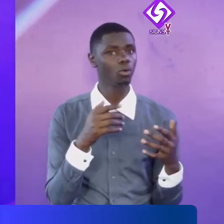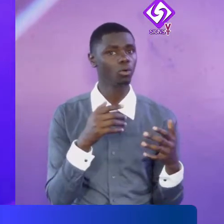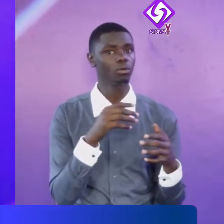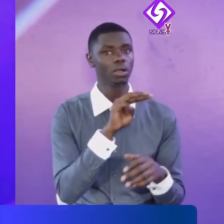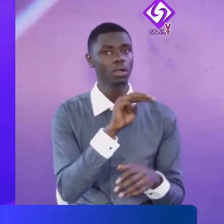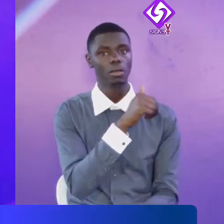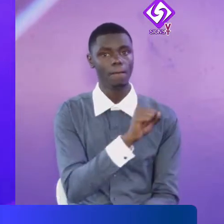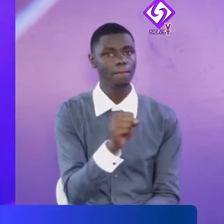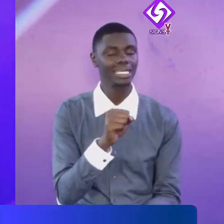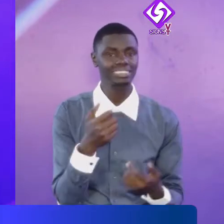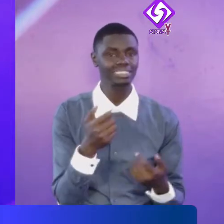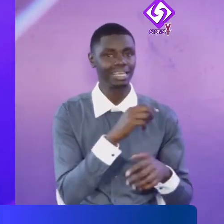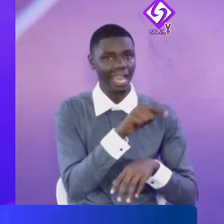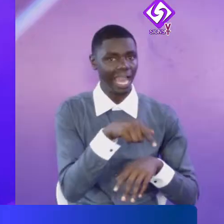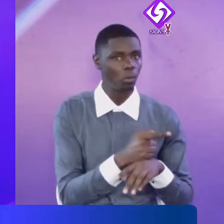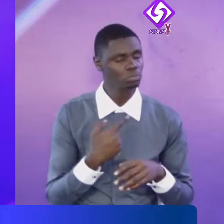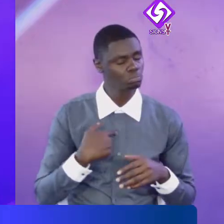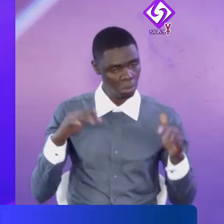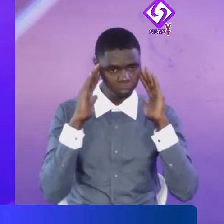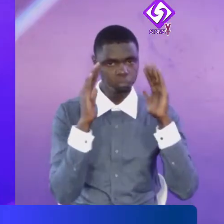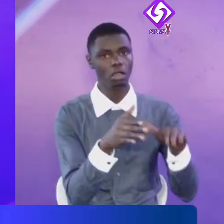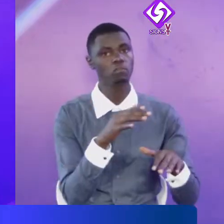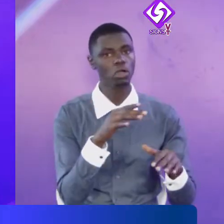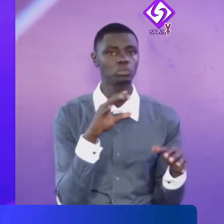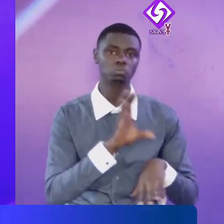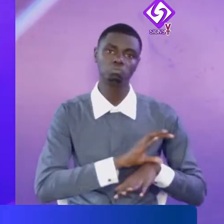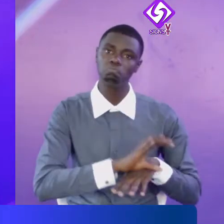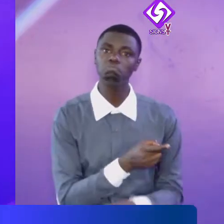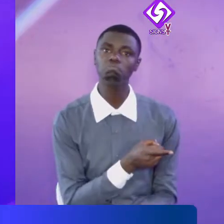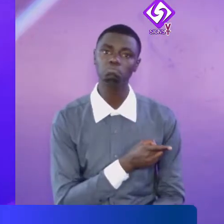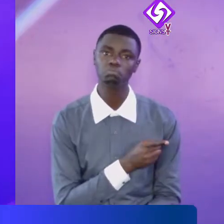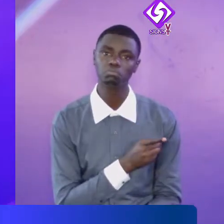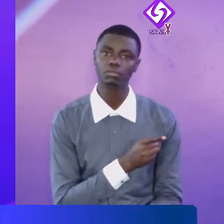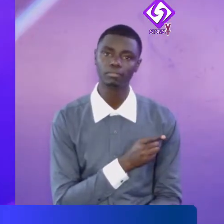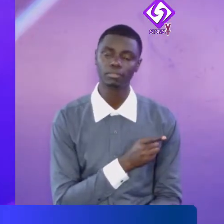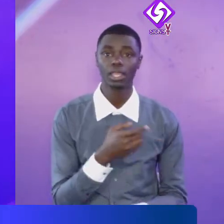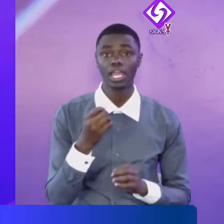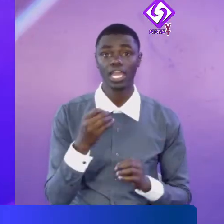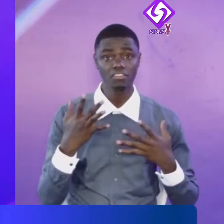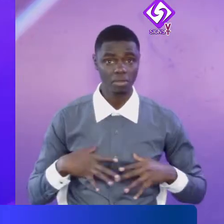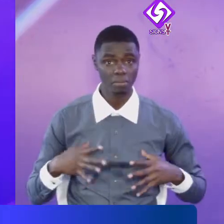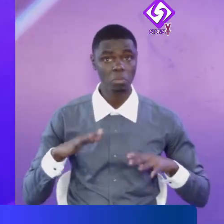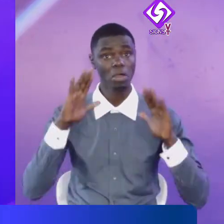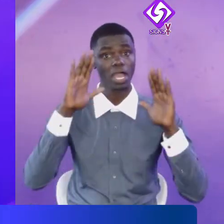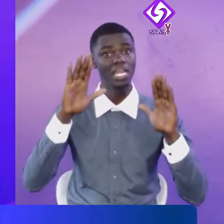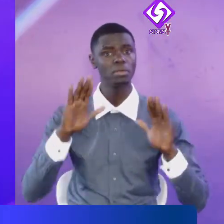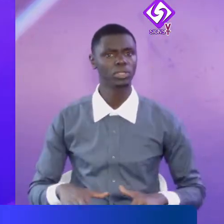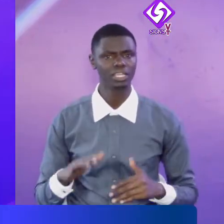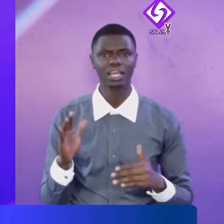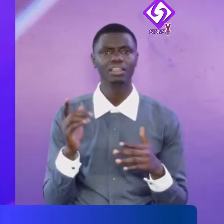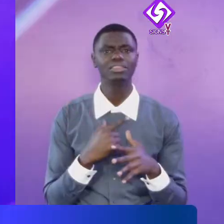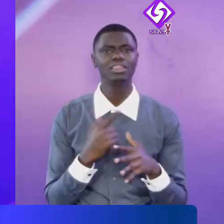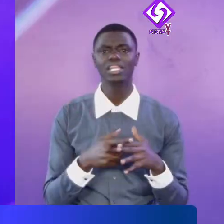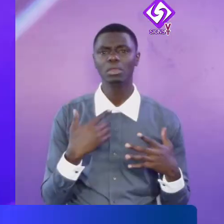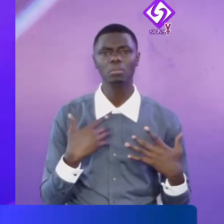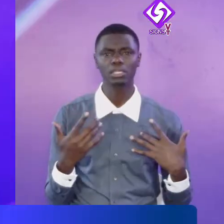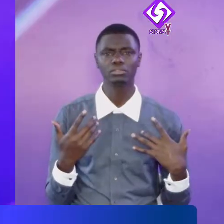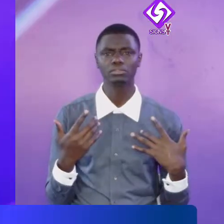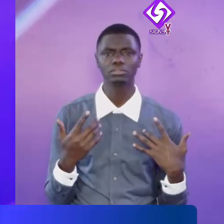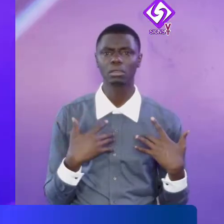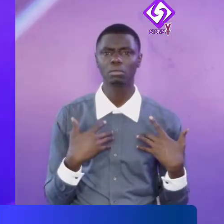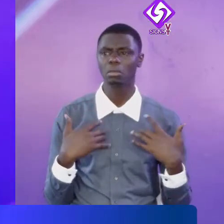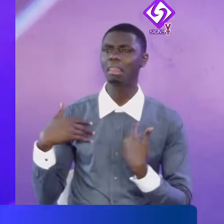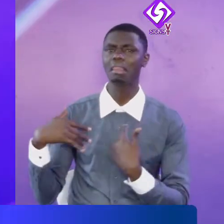you know I love Arsenal. And I went for mass. So if human being is more important, why was I leaving